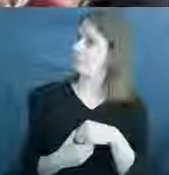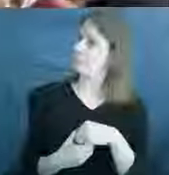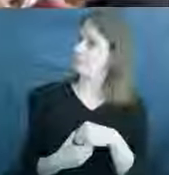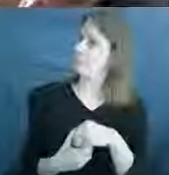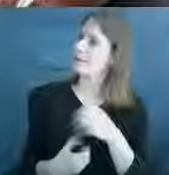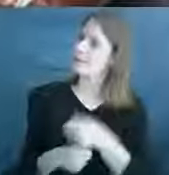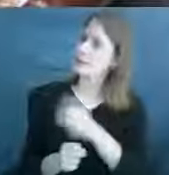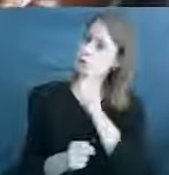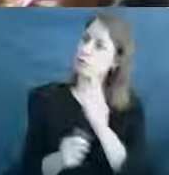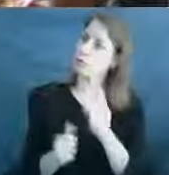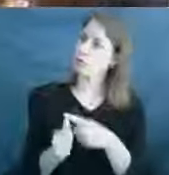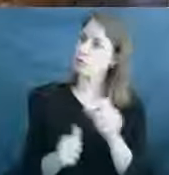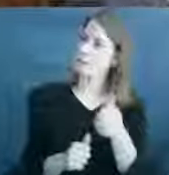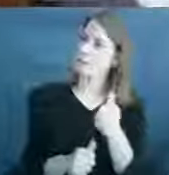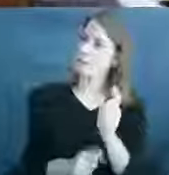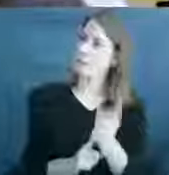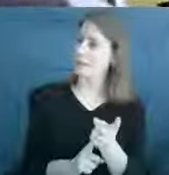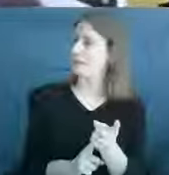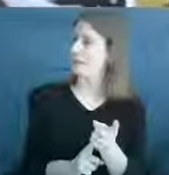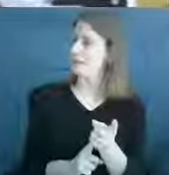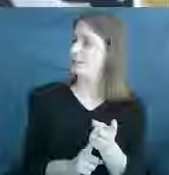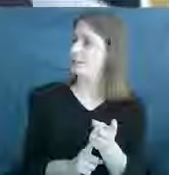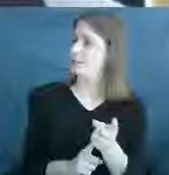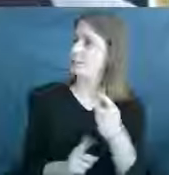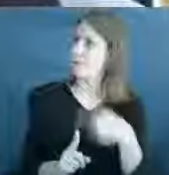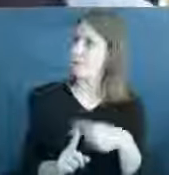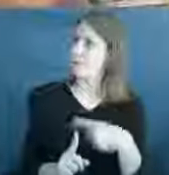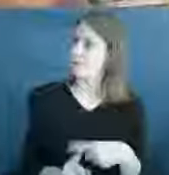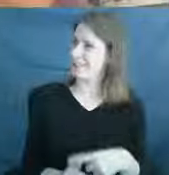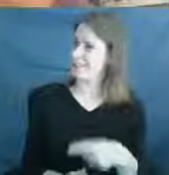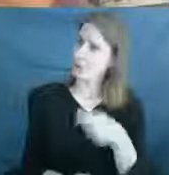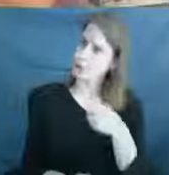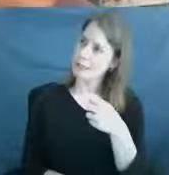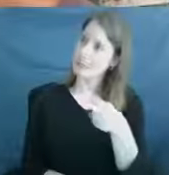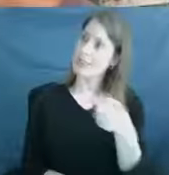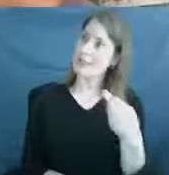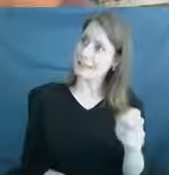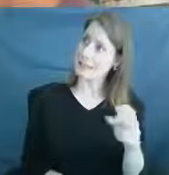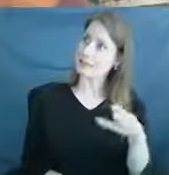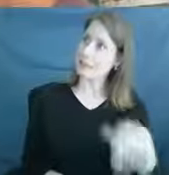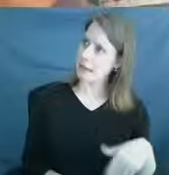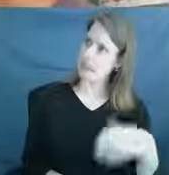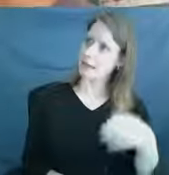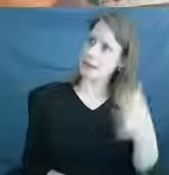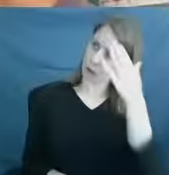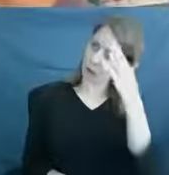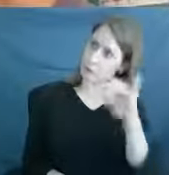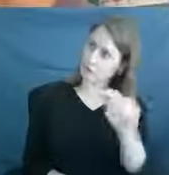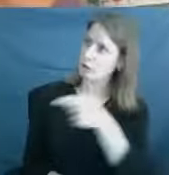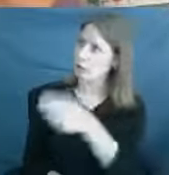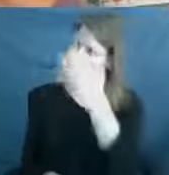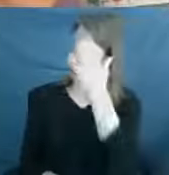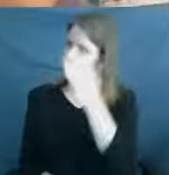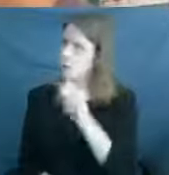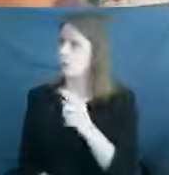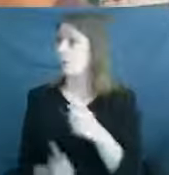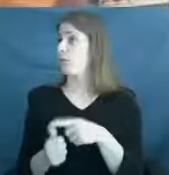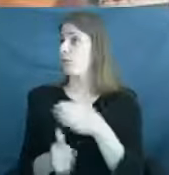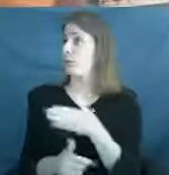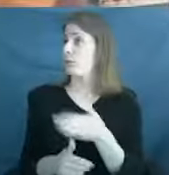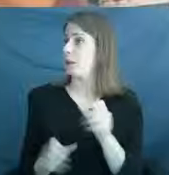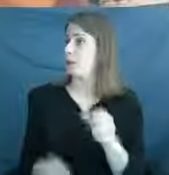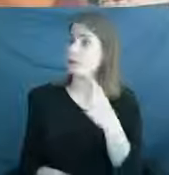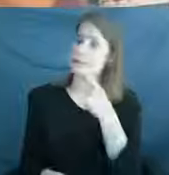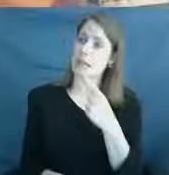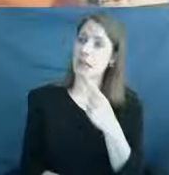wish I was a more complete human being. If you want them on your side, make sure that first 10 minutes is full of positive stuff. He knows he's late, you